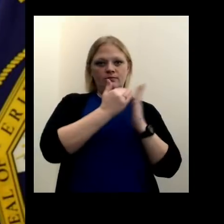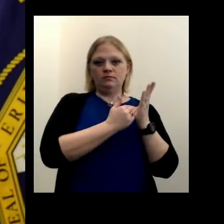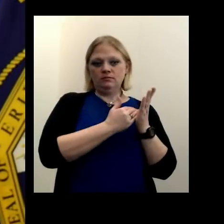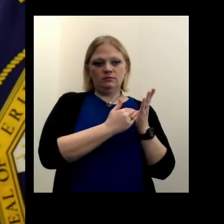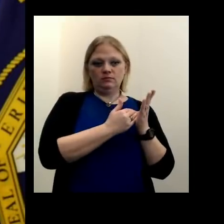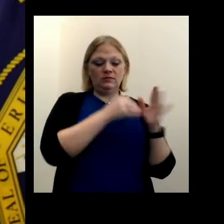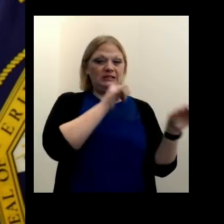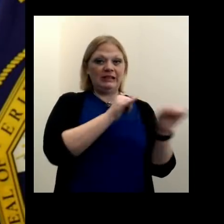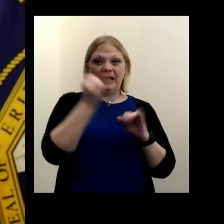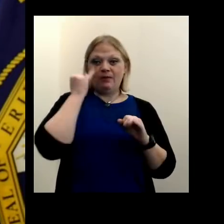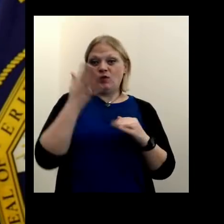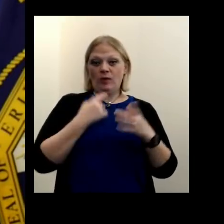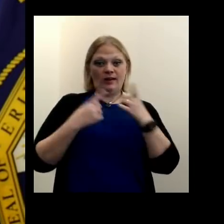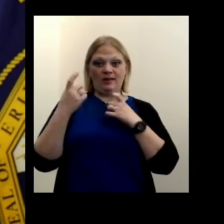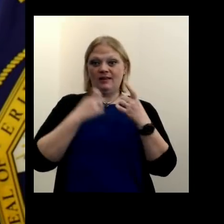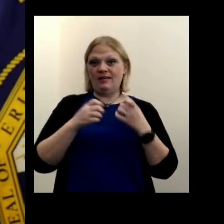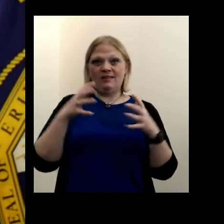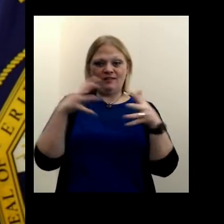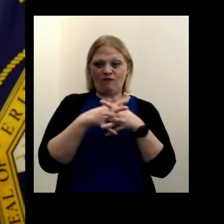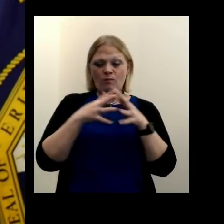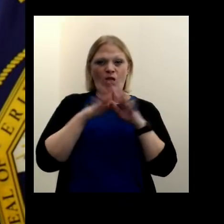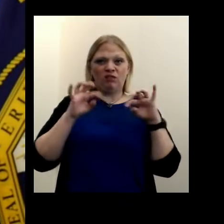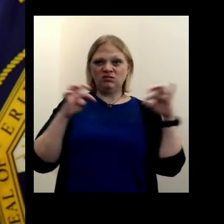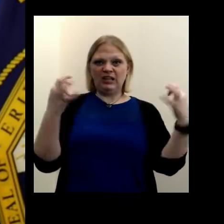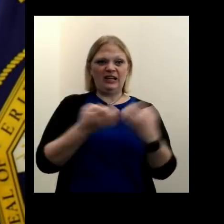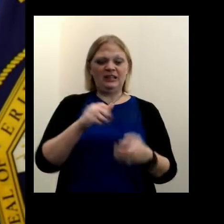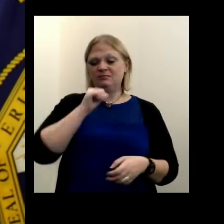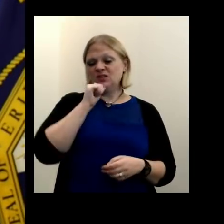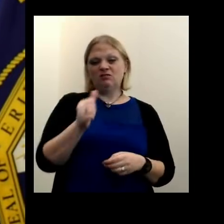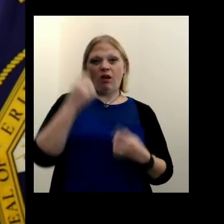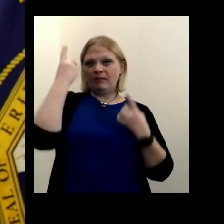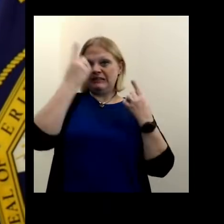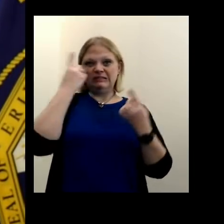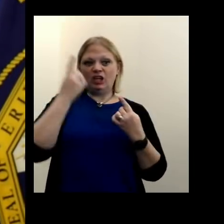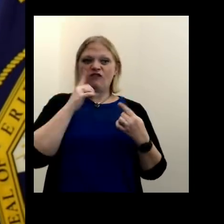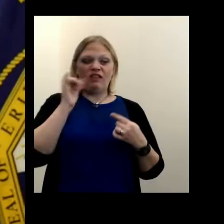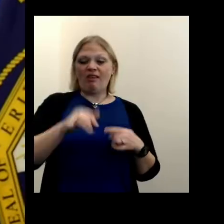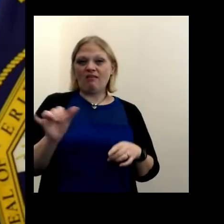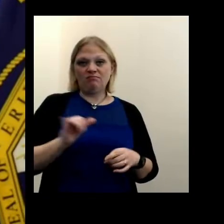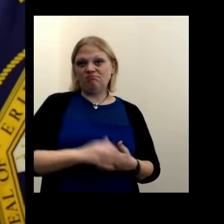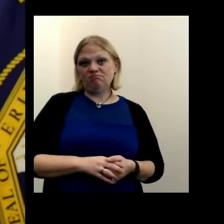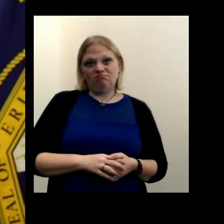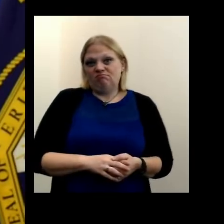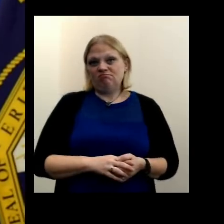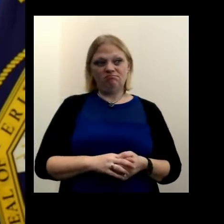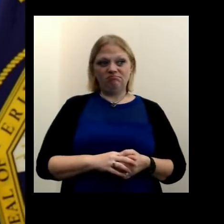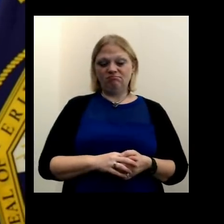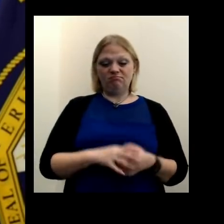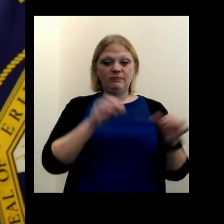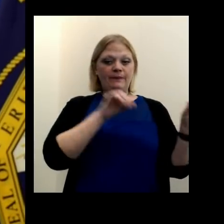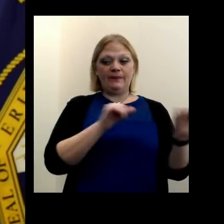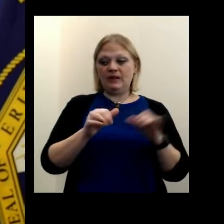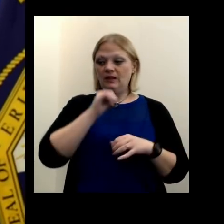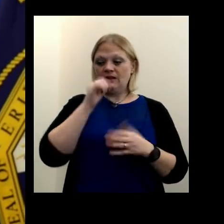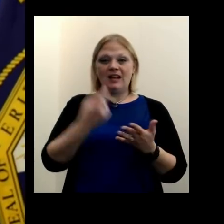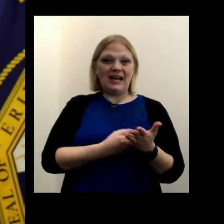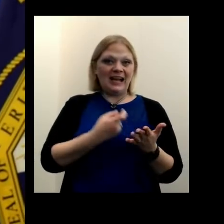if people want to ask the question, neither is the football stadium. That is not in consideration at this point. Neither